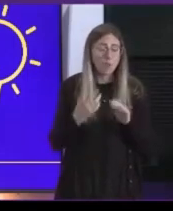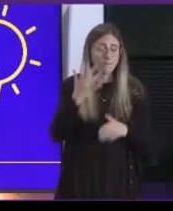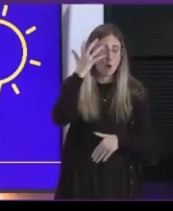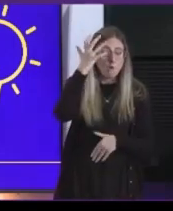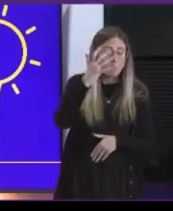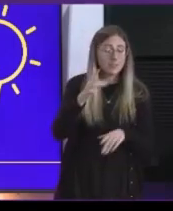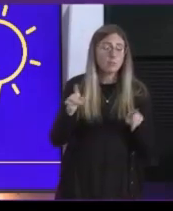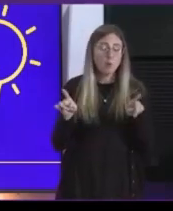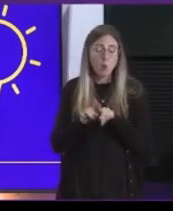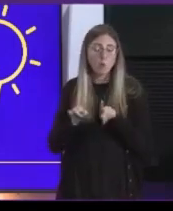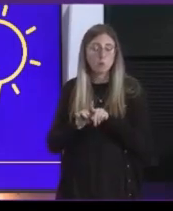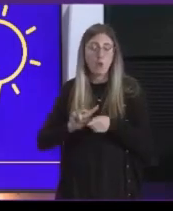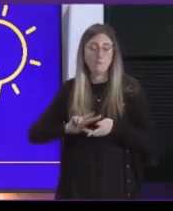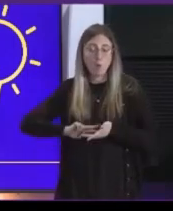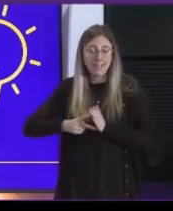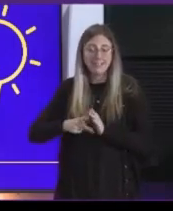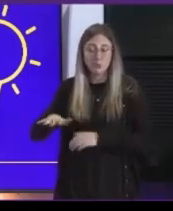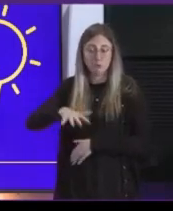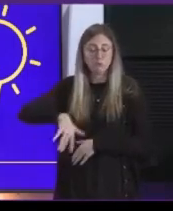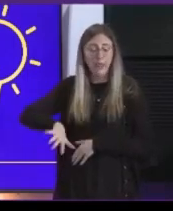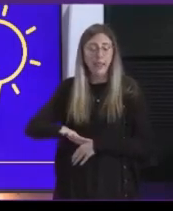but also for the industry to get